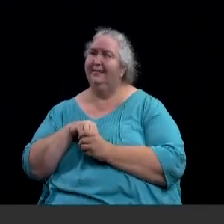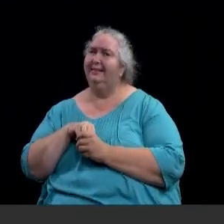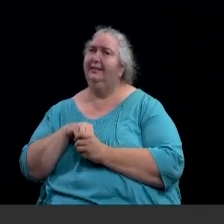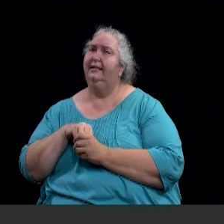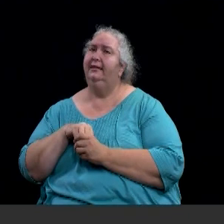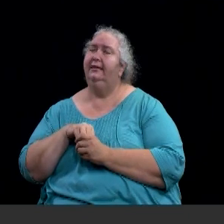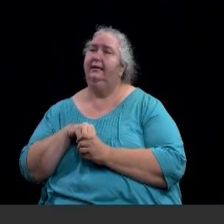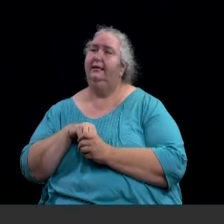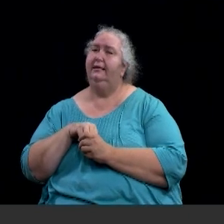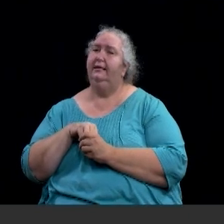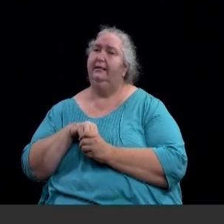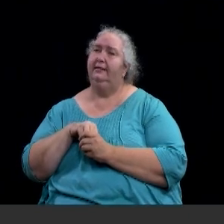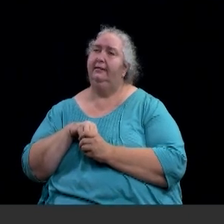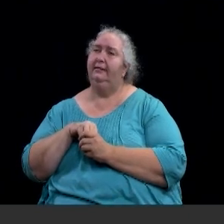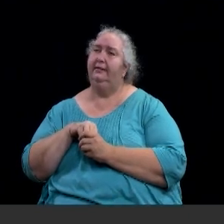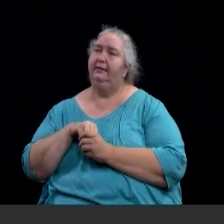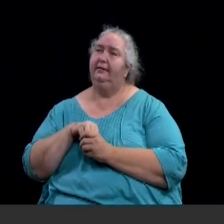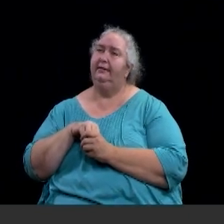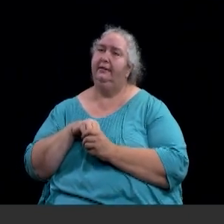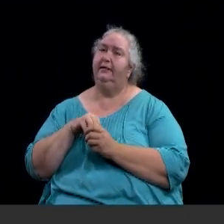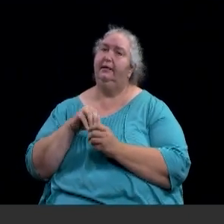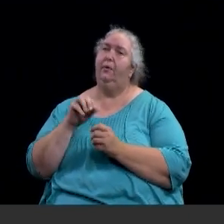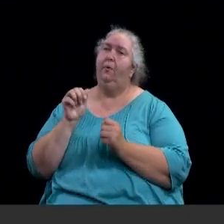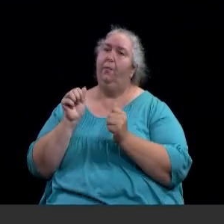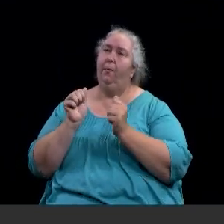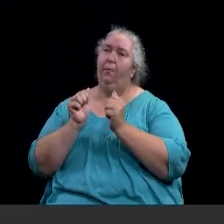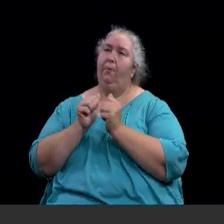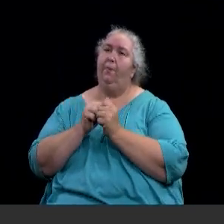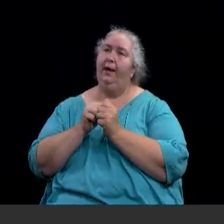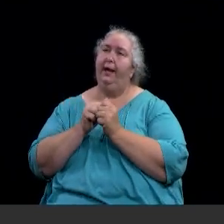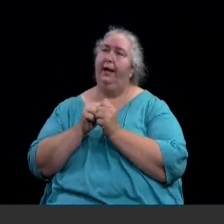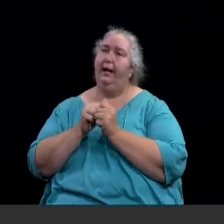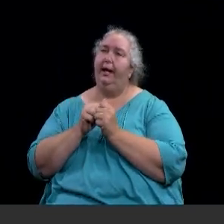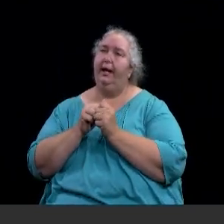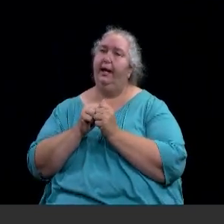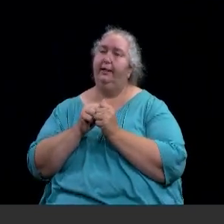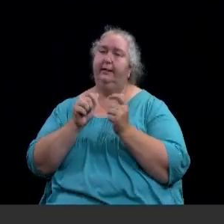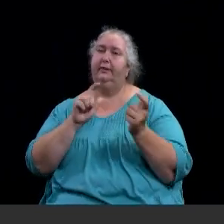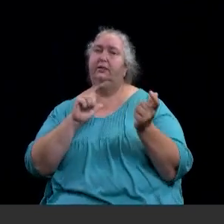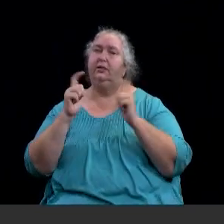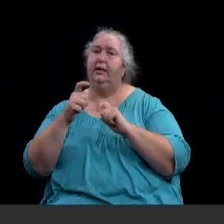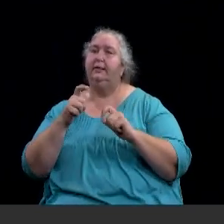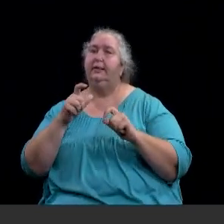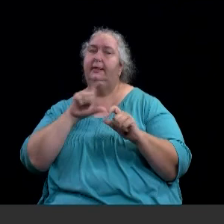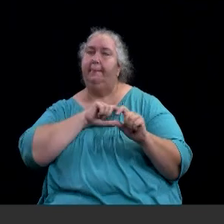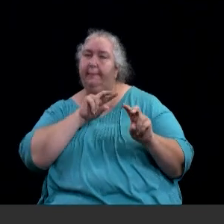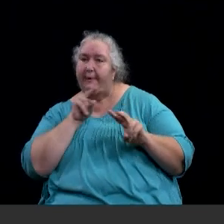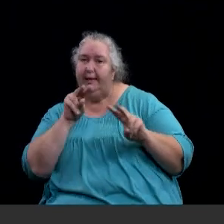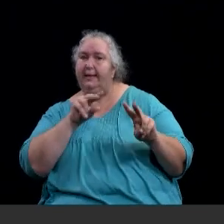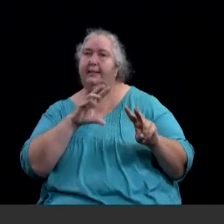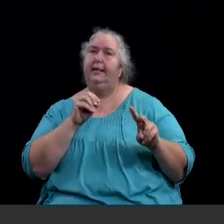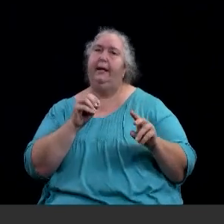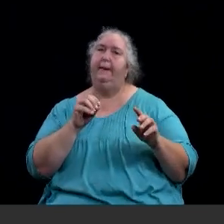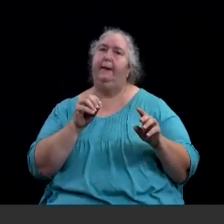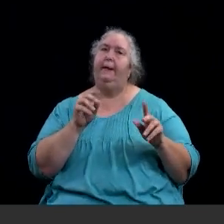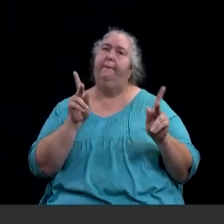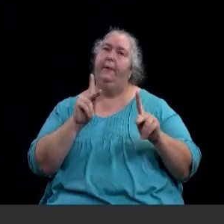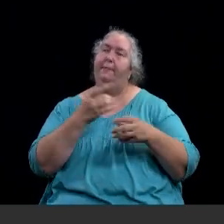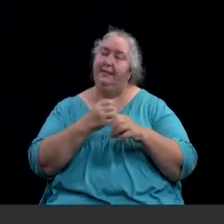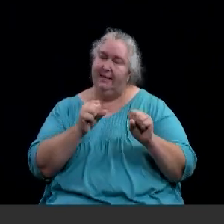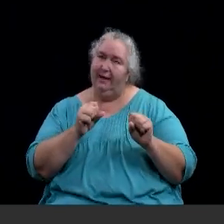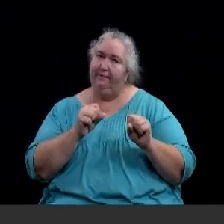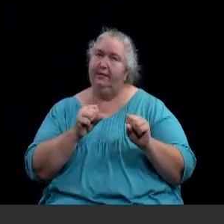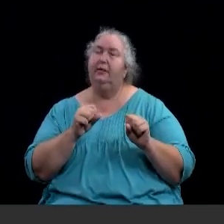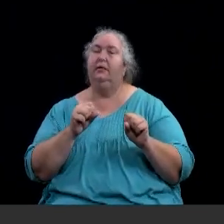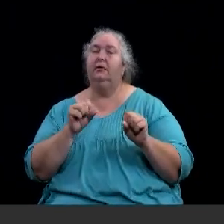reimagining of policing and public safety and how we do that. So in addition to the one, I think it would just be